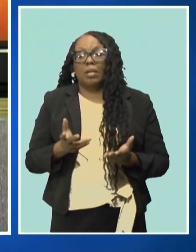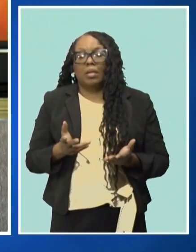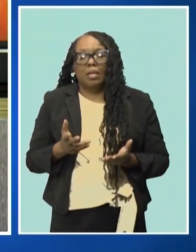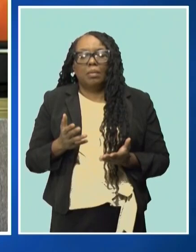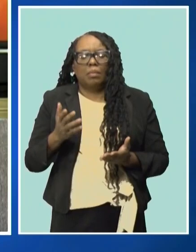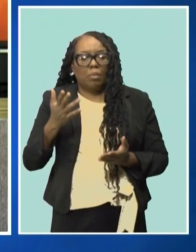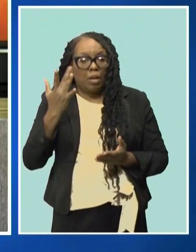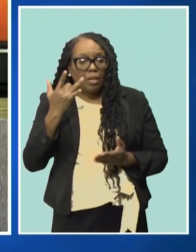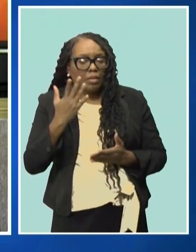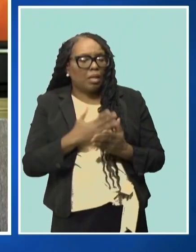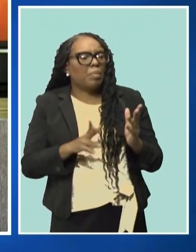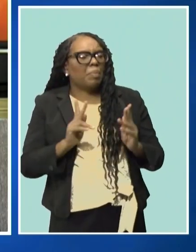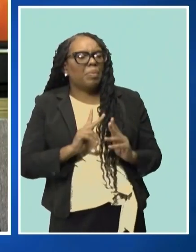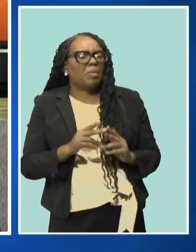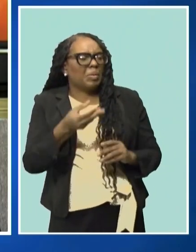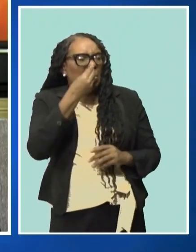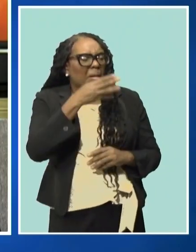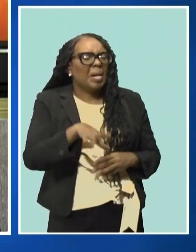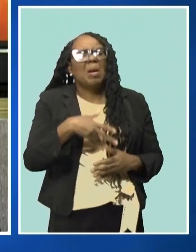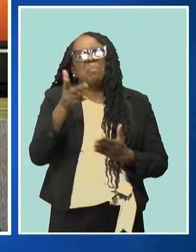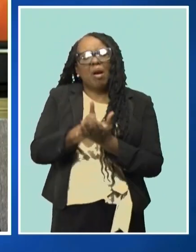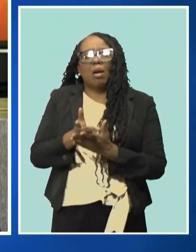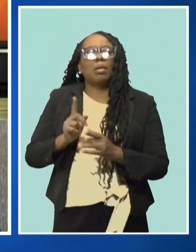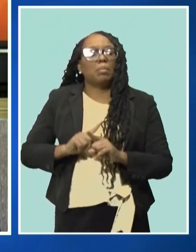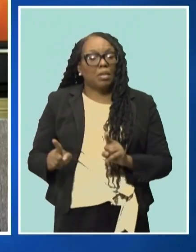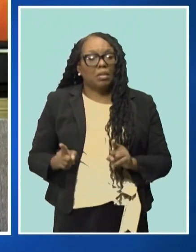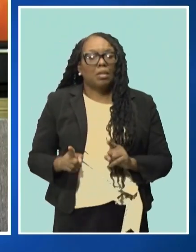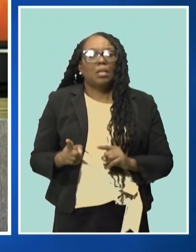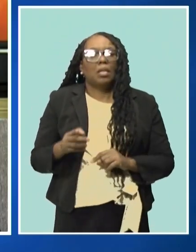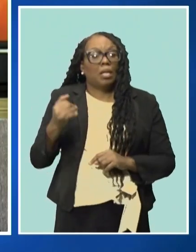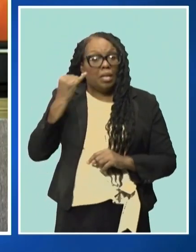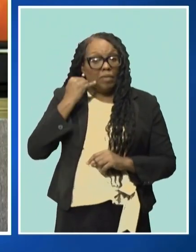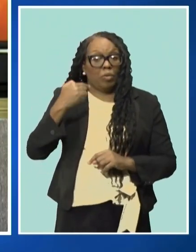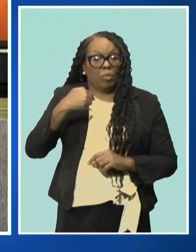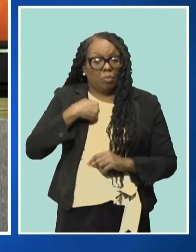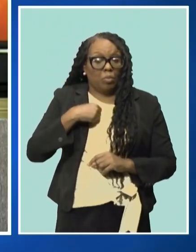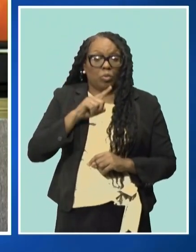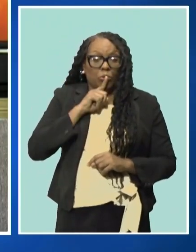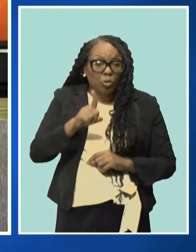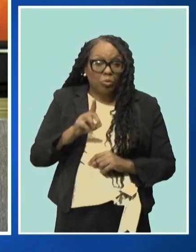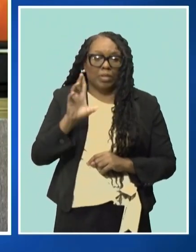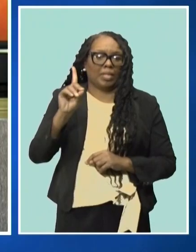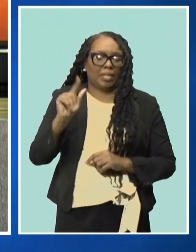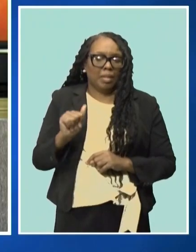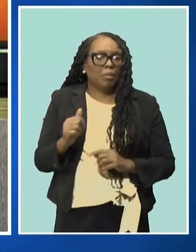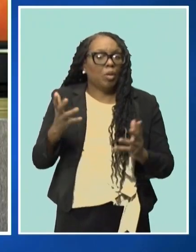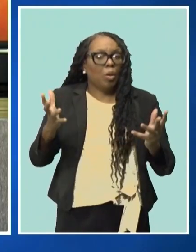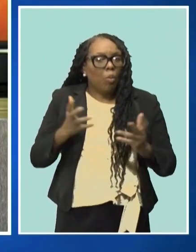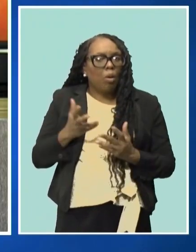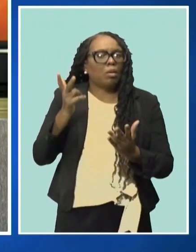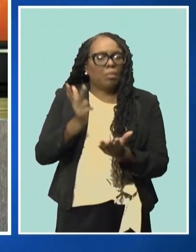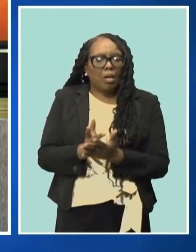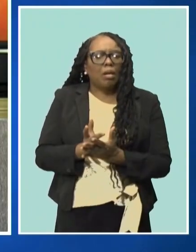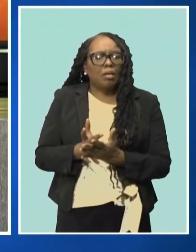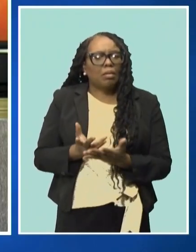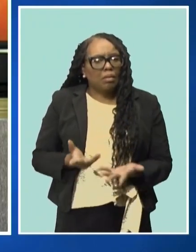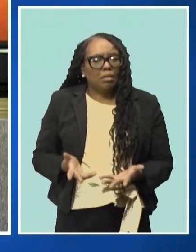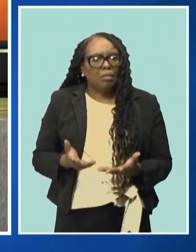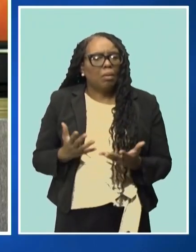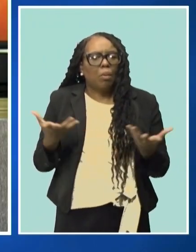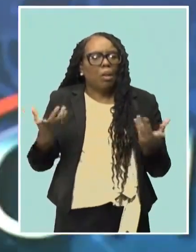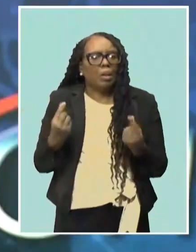don't want to park there. But what it is also doing is preventing us who want to park there from parking there also.